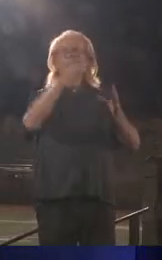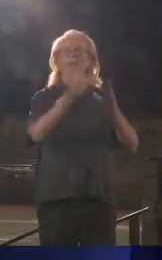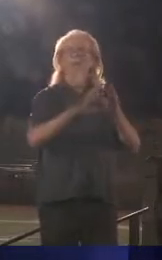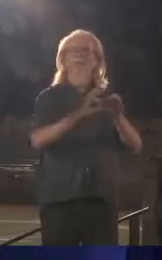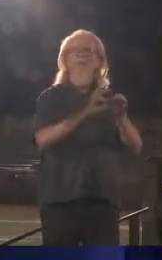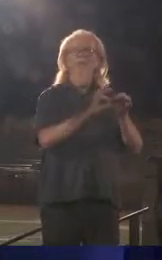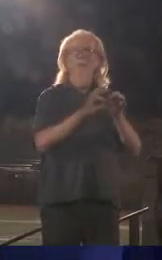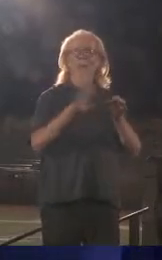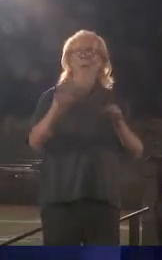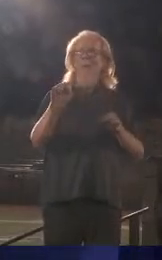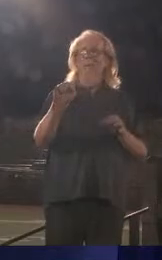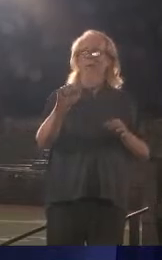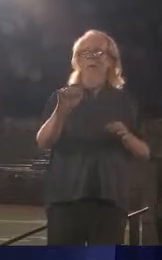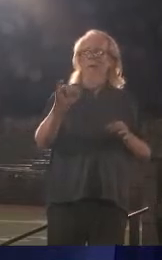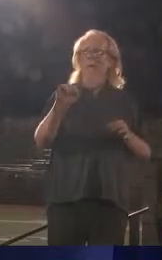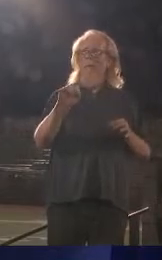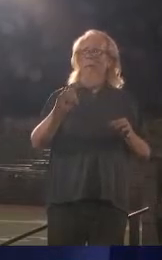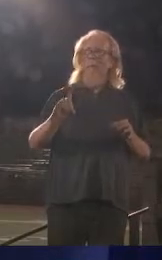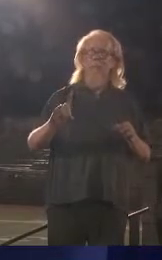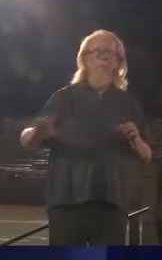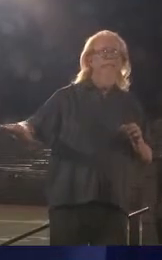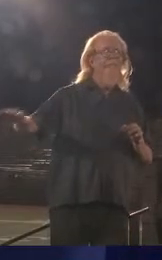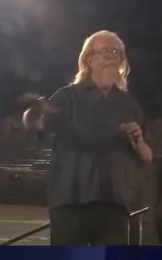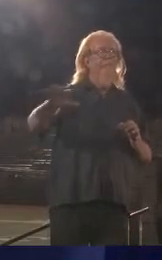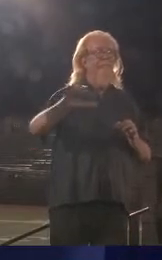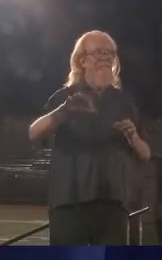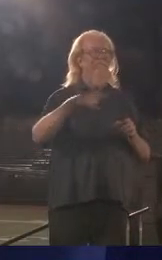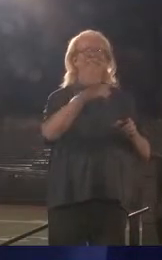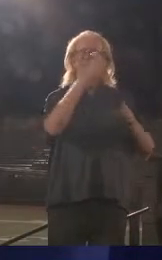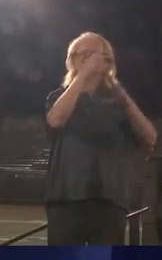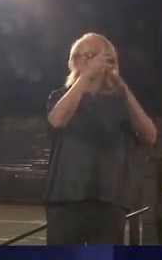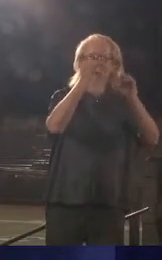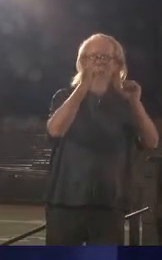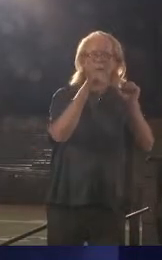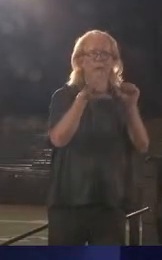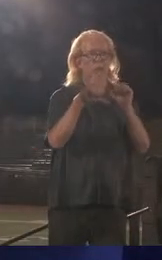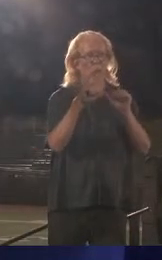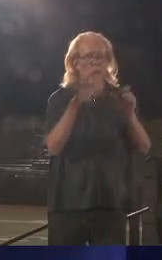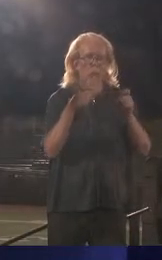Nalania served as the club's president,